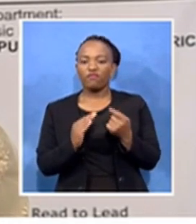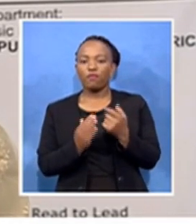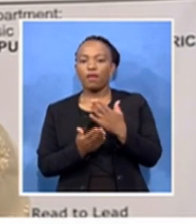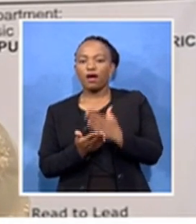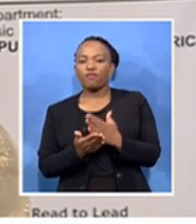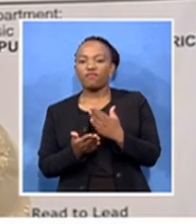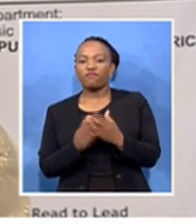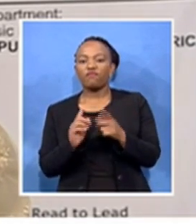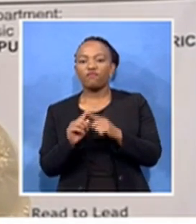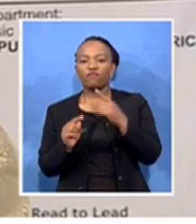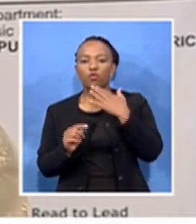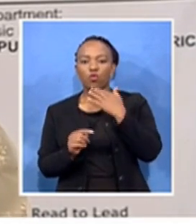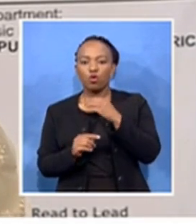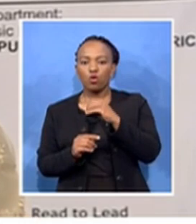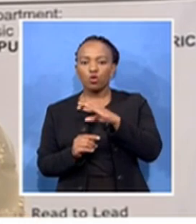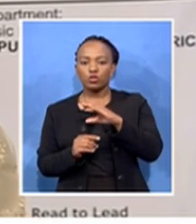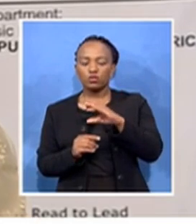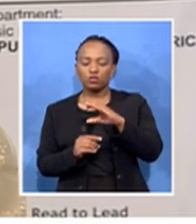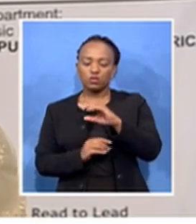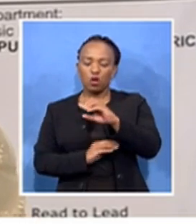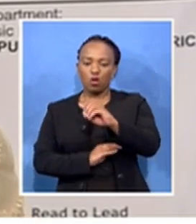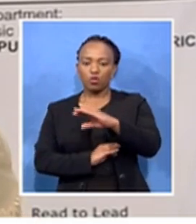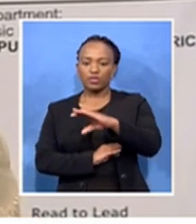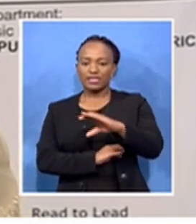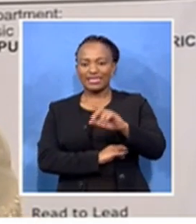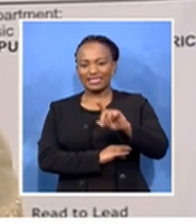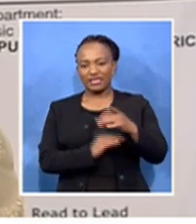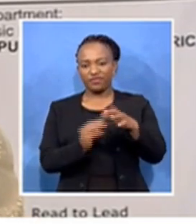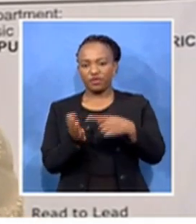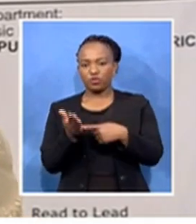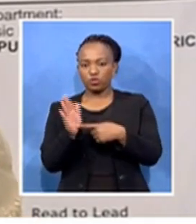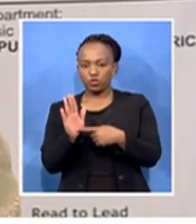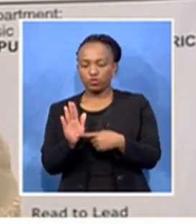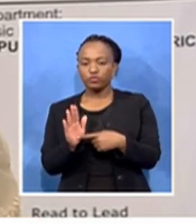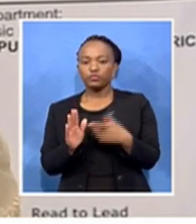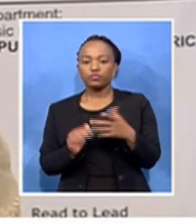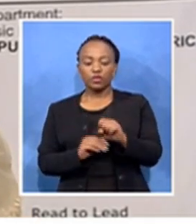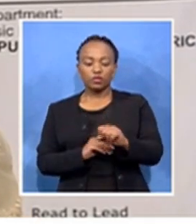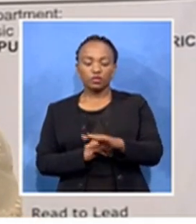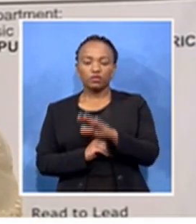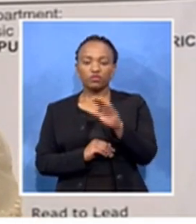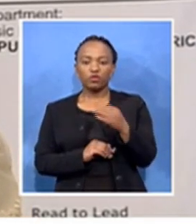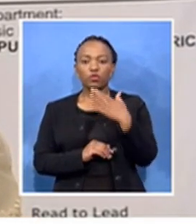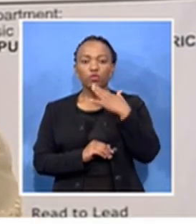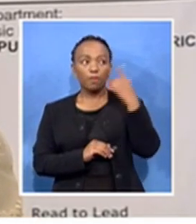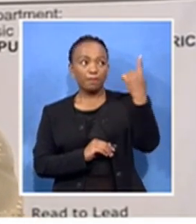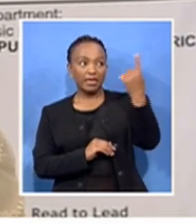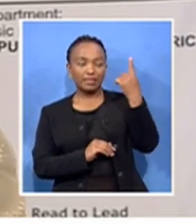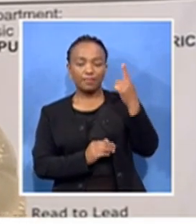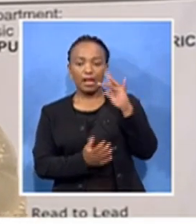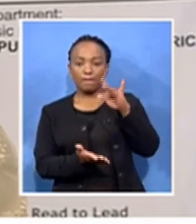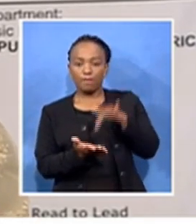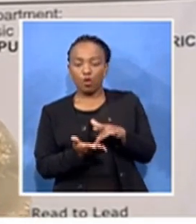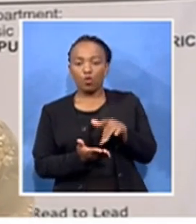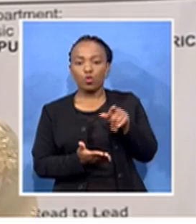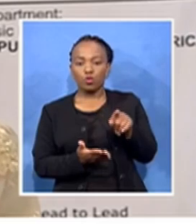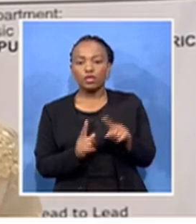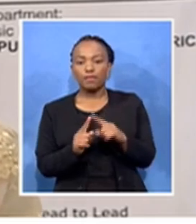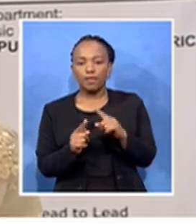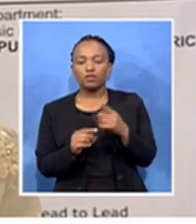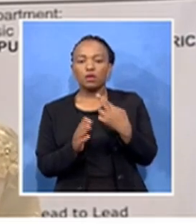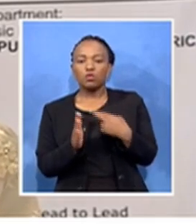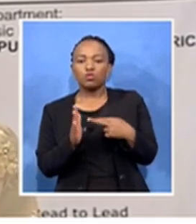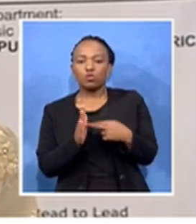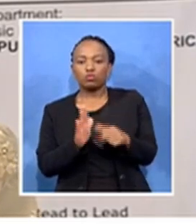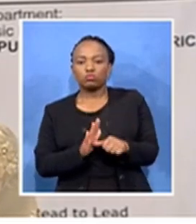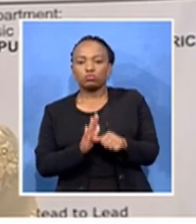showed. So our policy on South African stand for principalship will play an essential role in guiding the selection process and